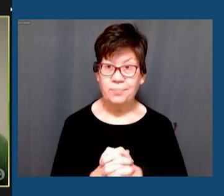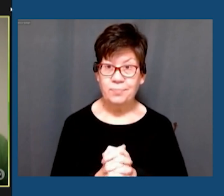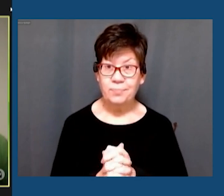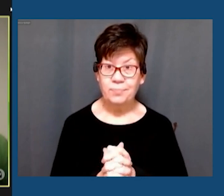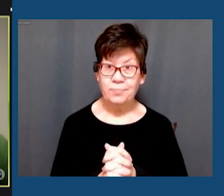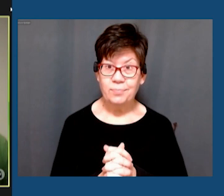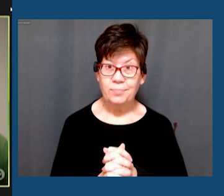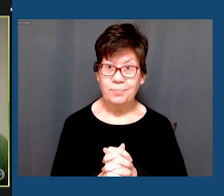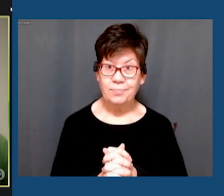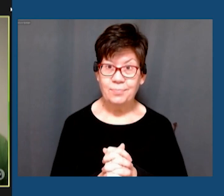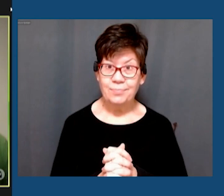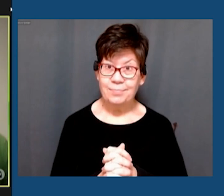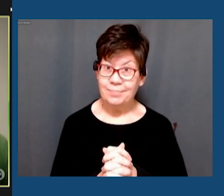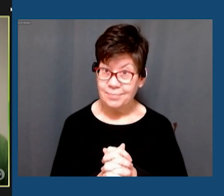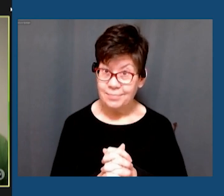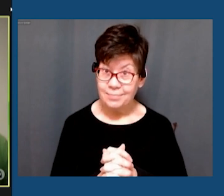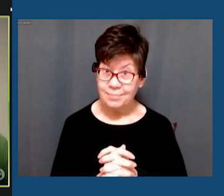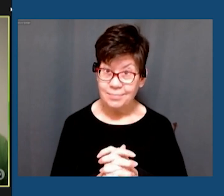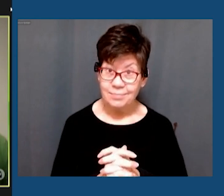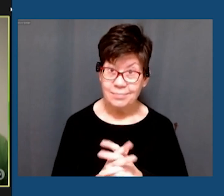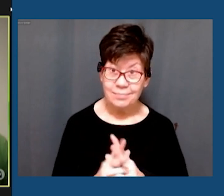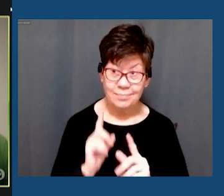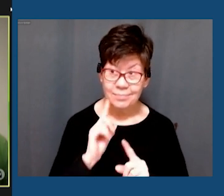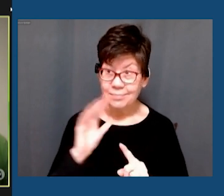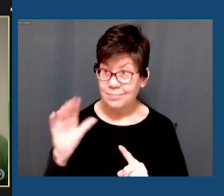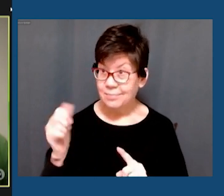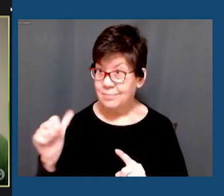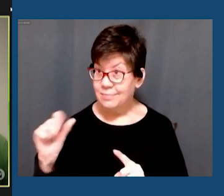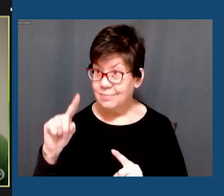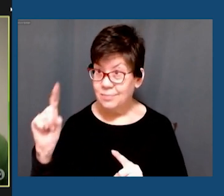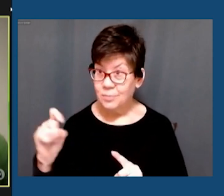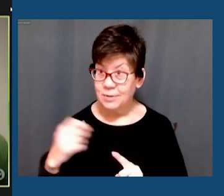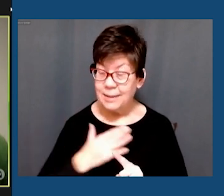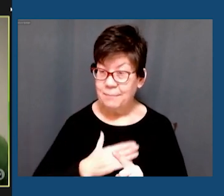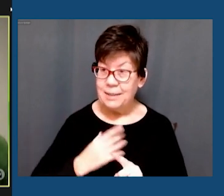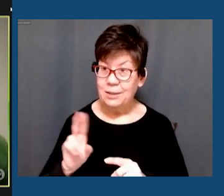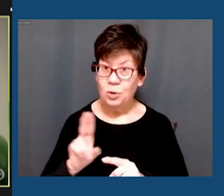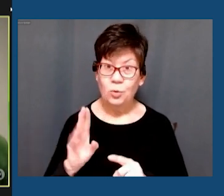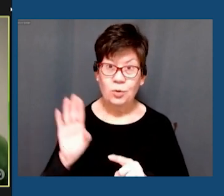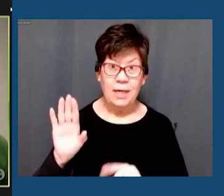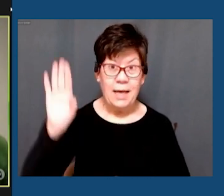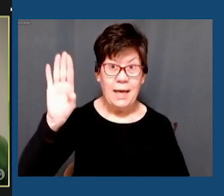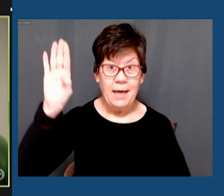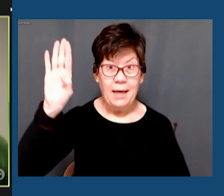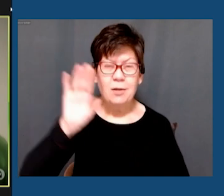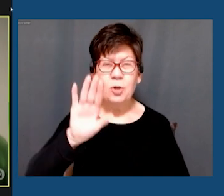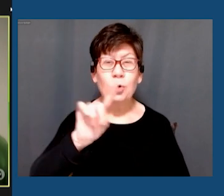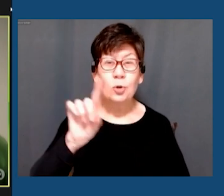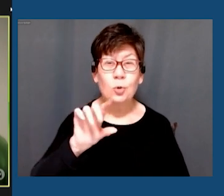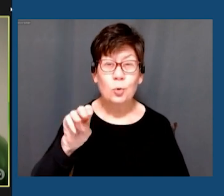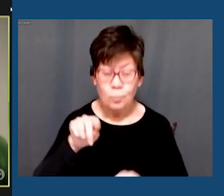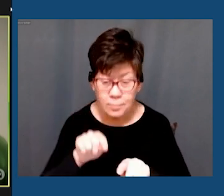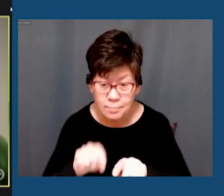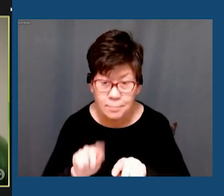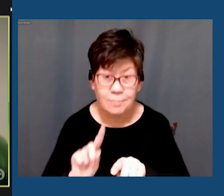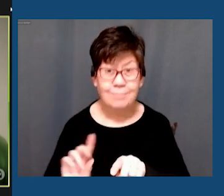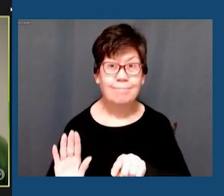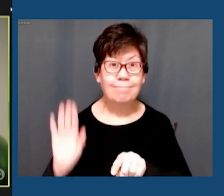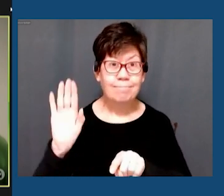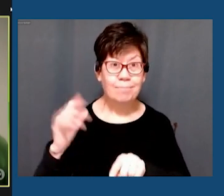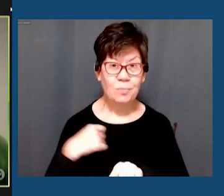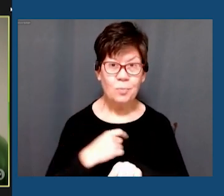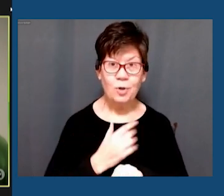If anybody has any questions, thank you very much, Commissioners. Please use the raise hand function on your Zoom, and we'll be happy to take some questions from you.